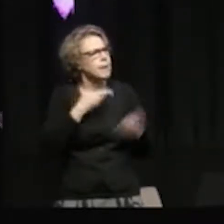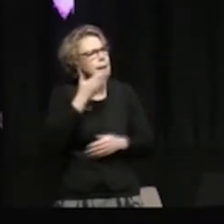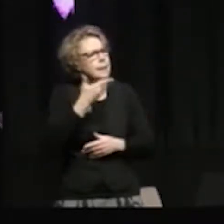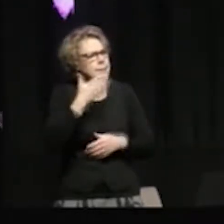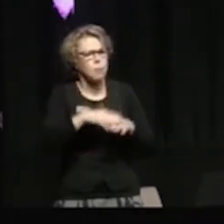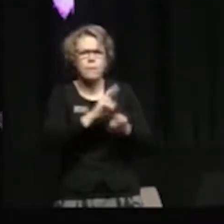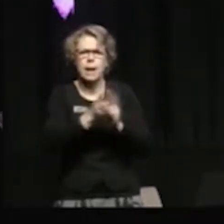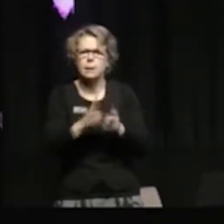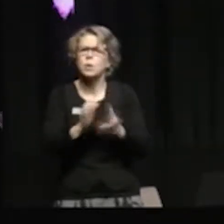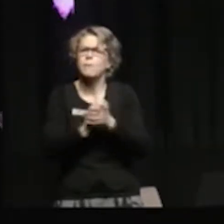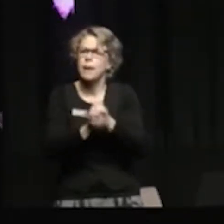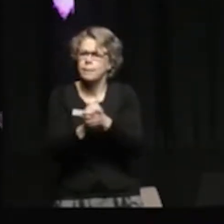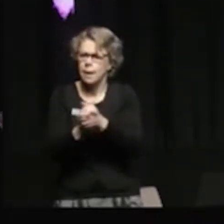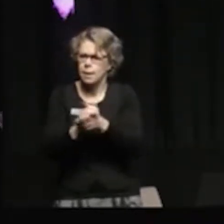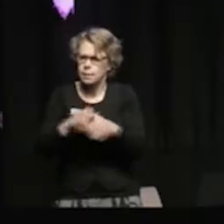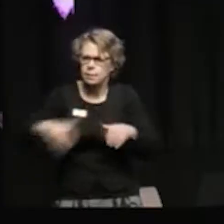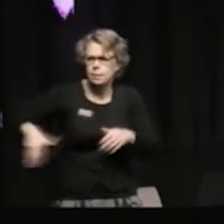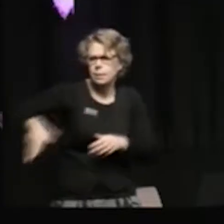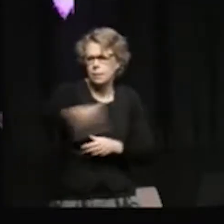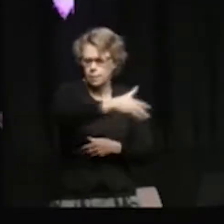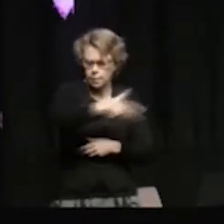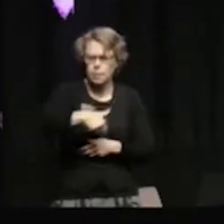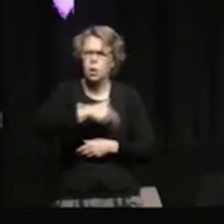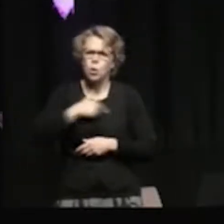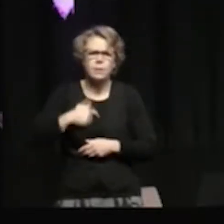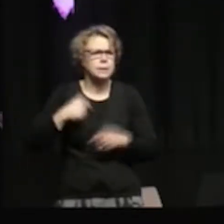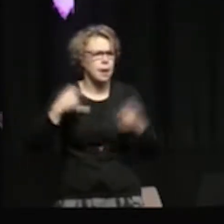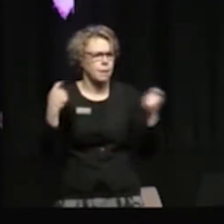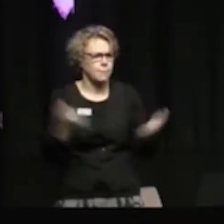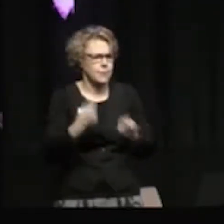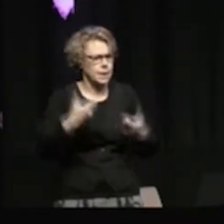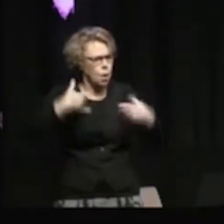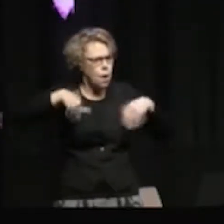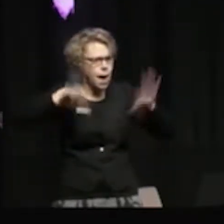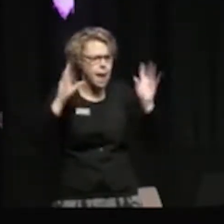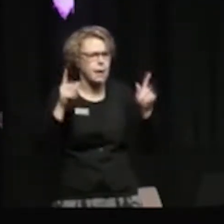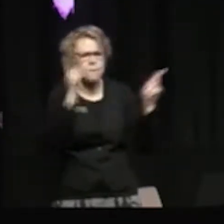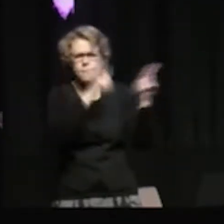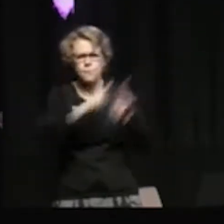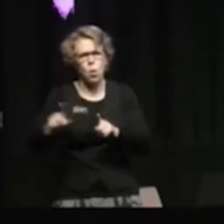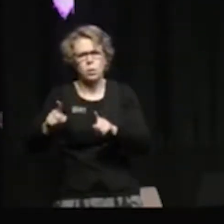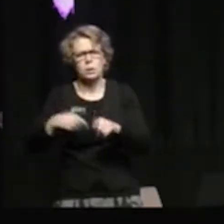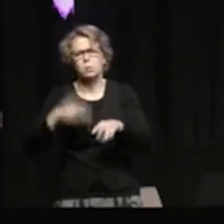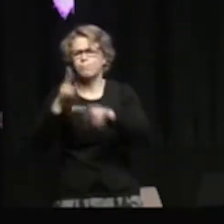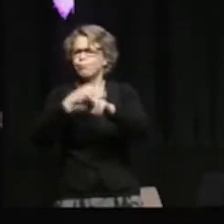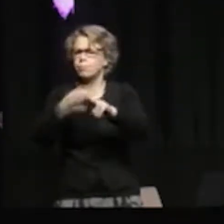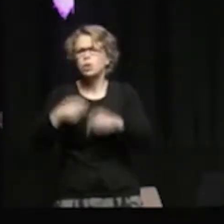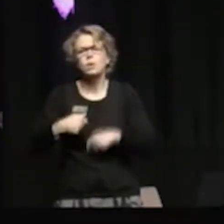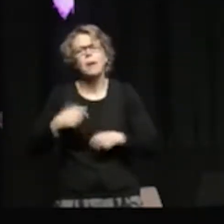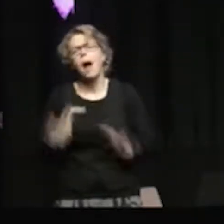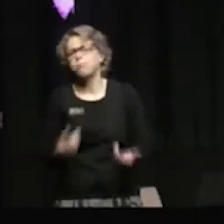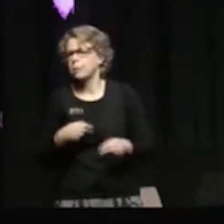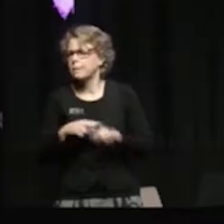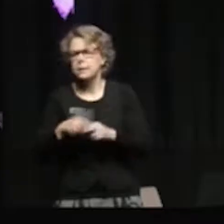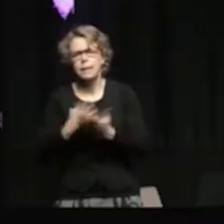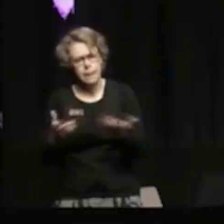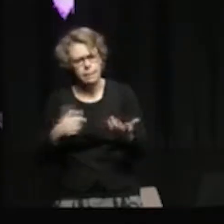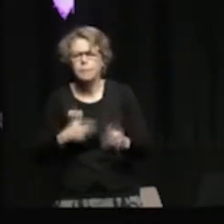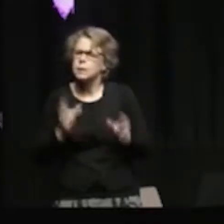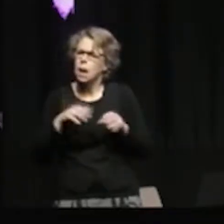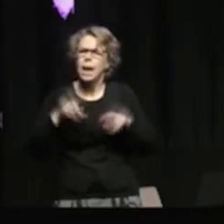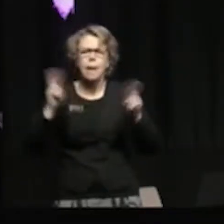friends. Over these days, we embrace people in this event that we don't know, strangers,